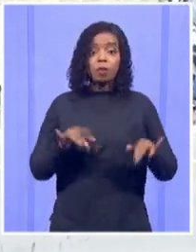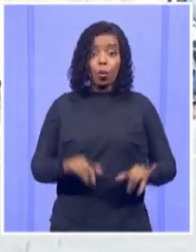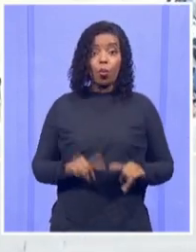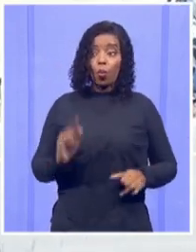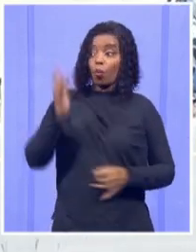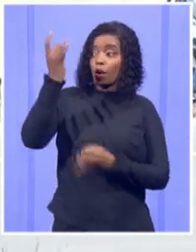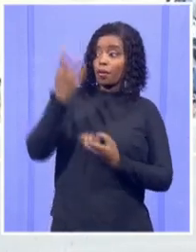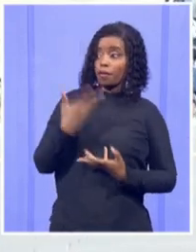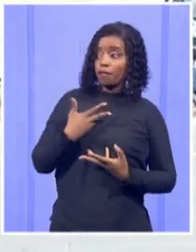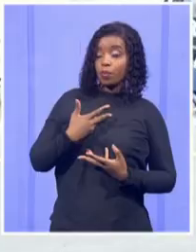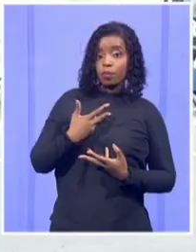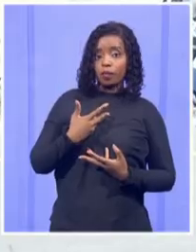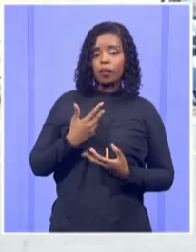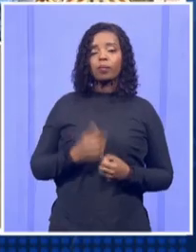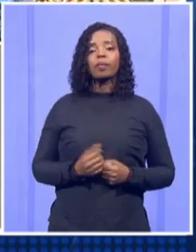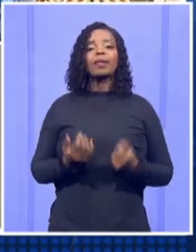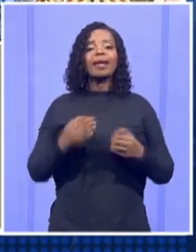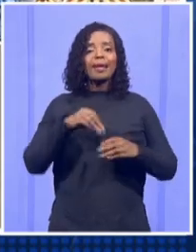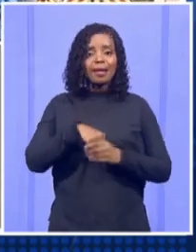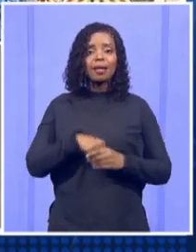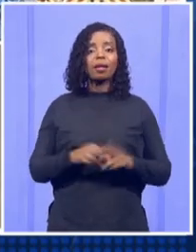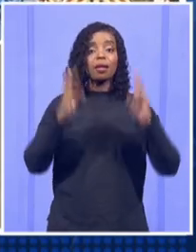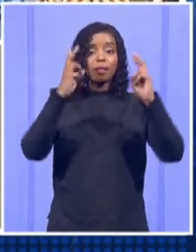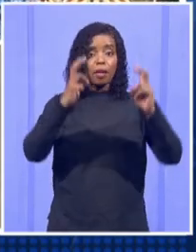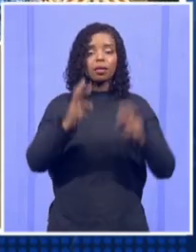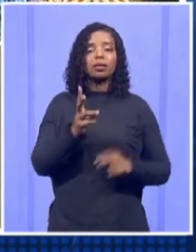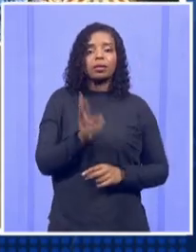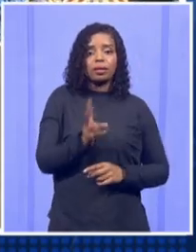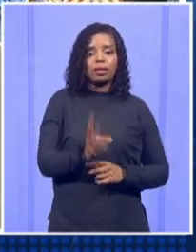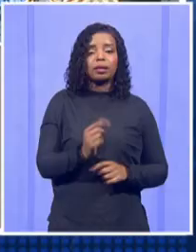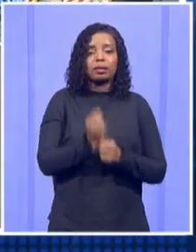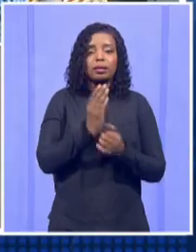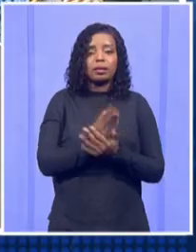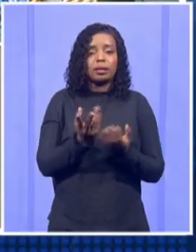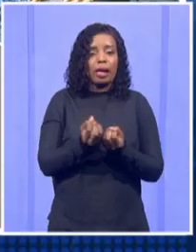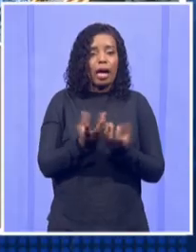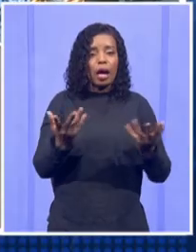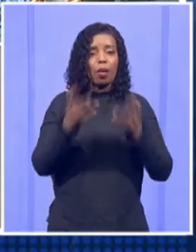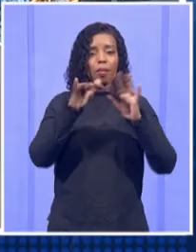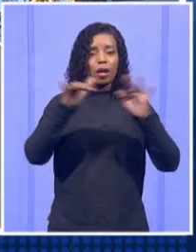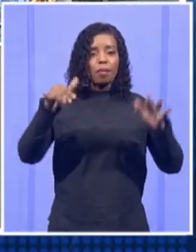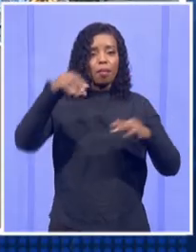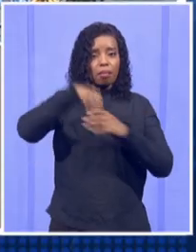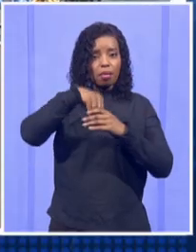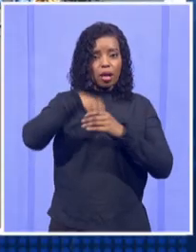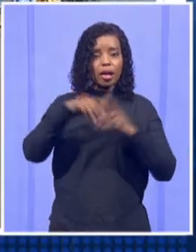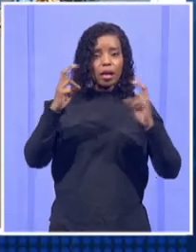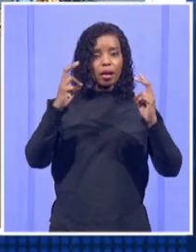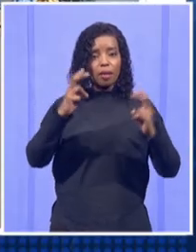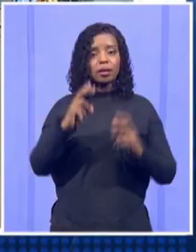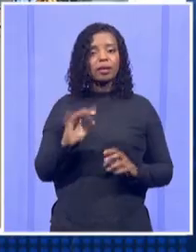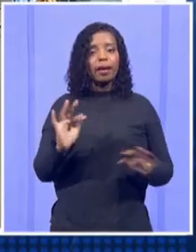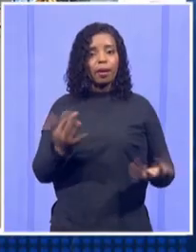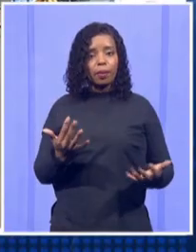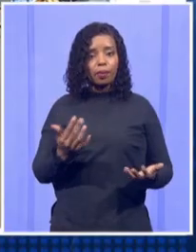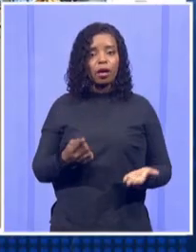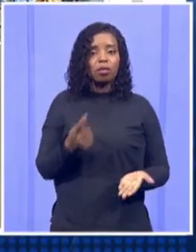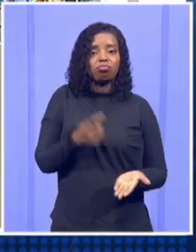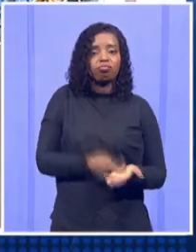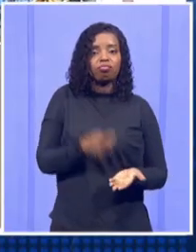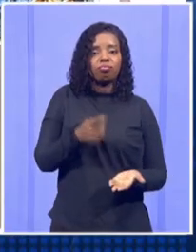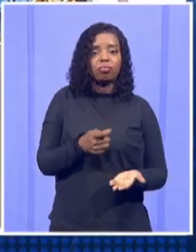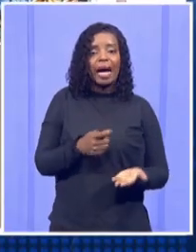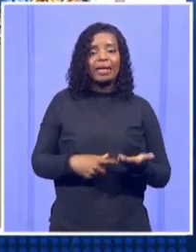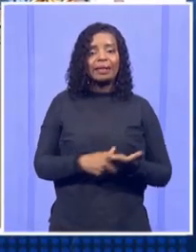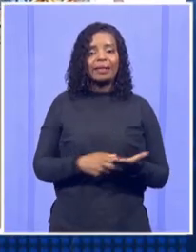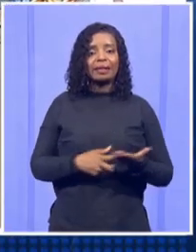in the bus, we are going to be sure how many people are in the bus because there is this thing of the ticket. After you swipe the ticket, it is automatically counting